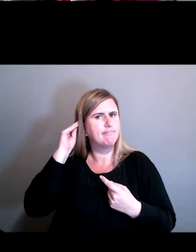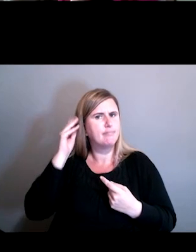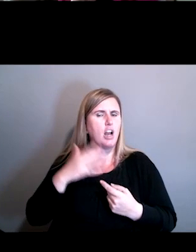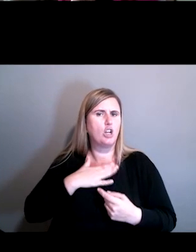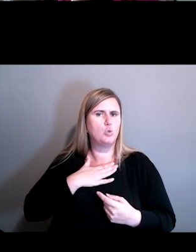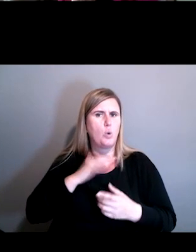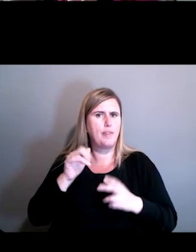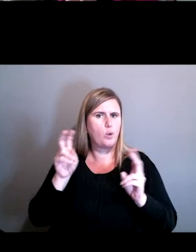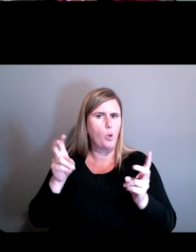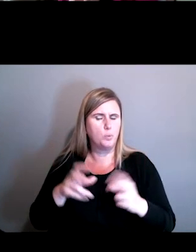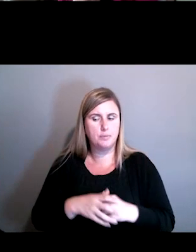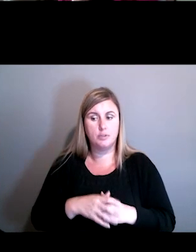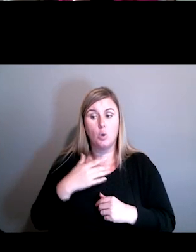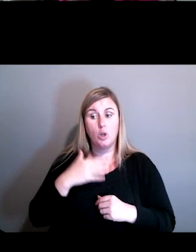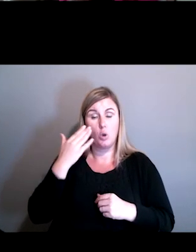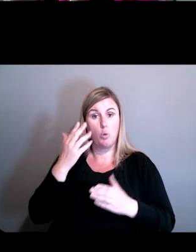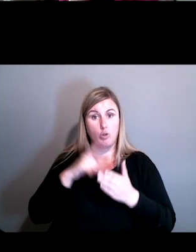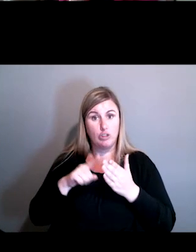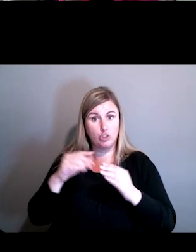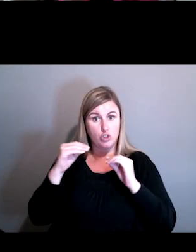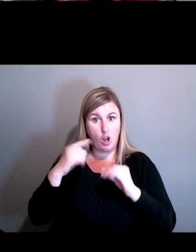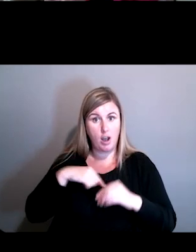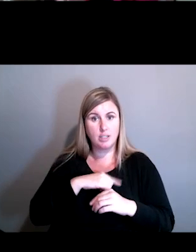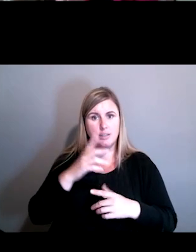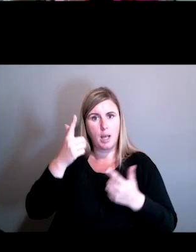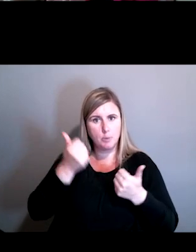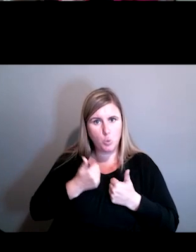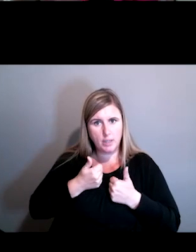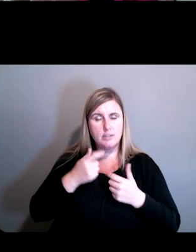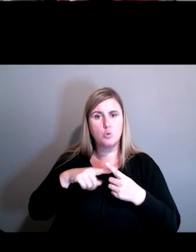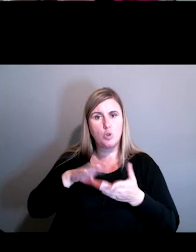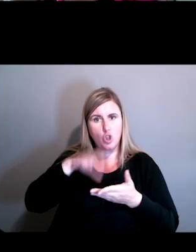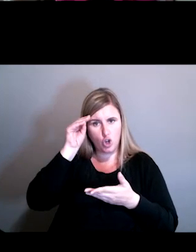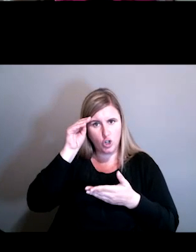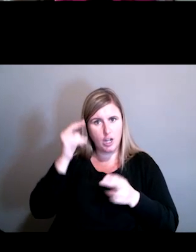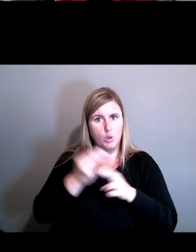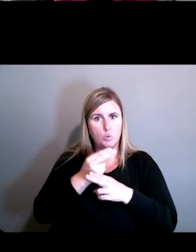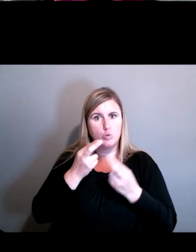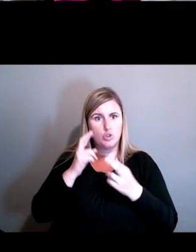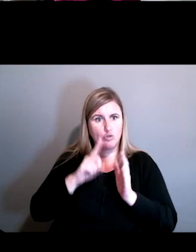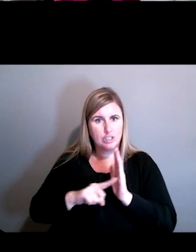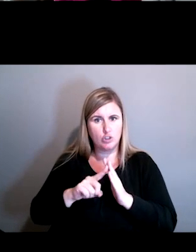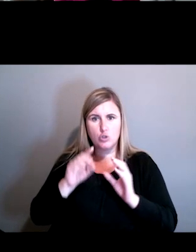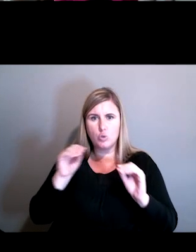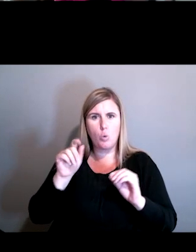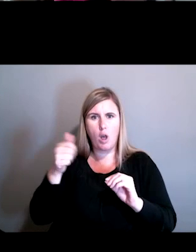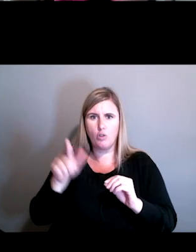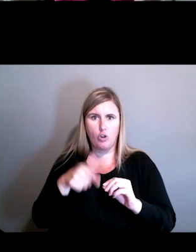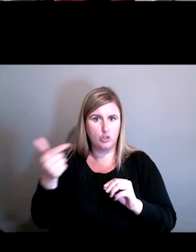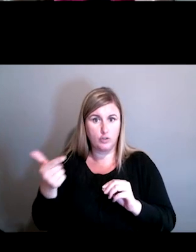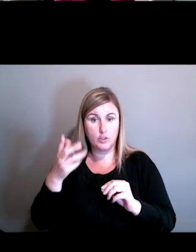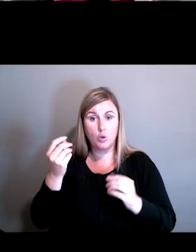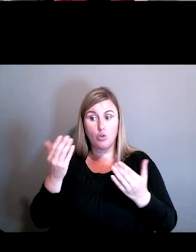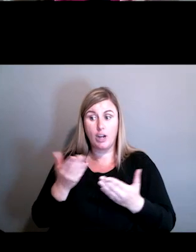and it's up to us to learn and use the research. There's just no alternative. So right here I showed you previously a setup